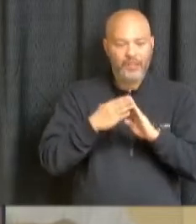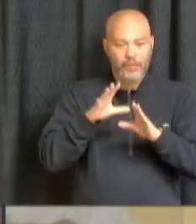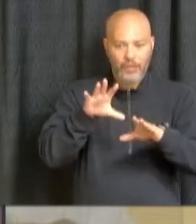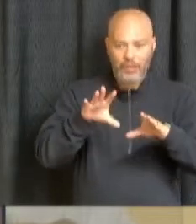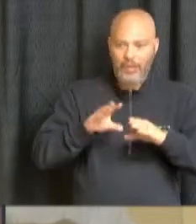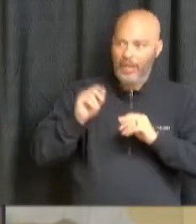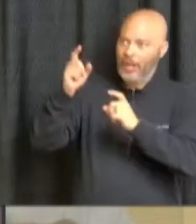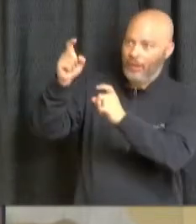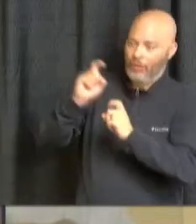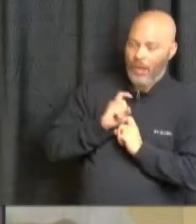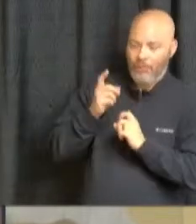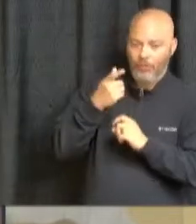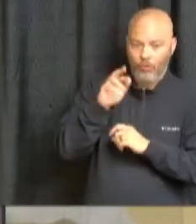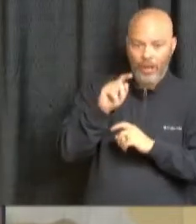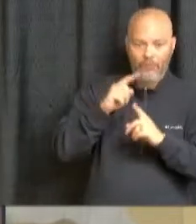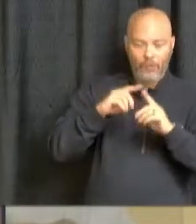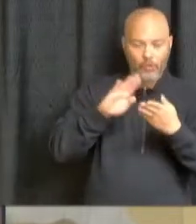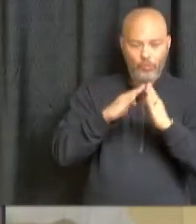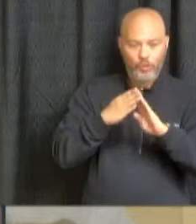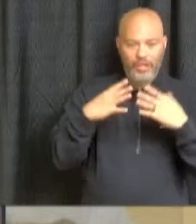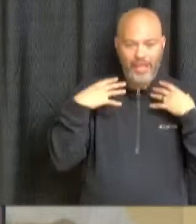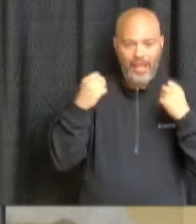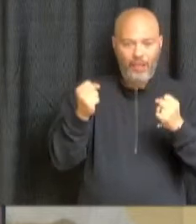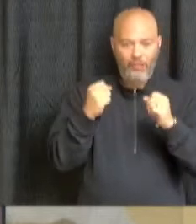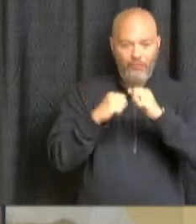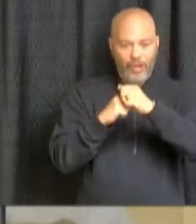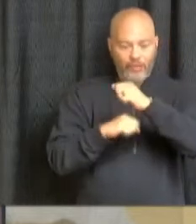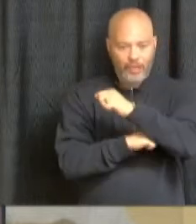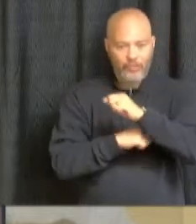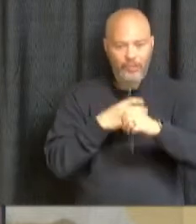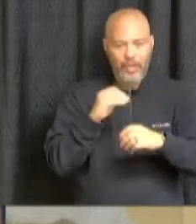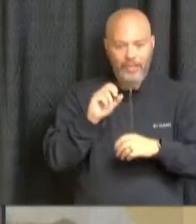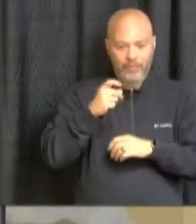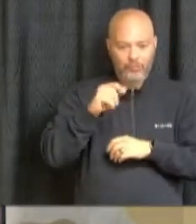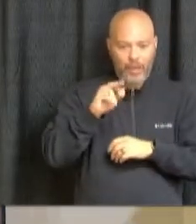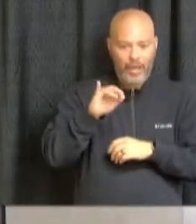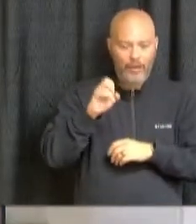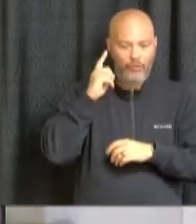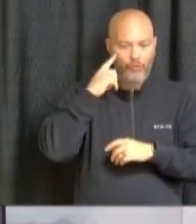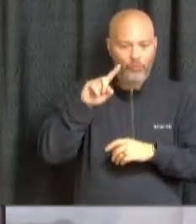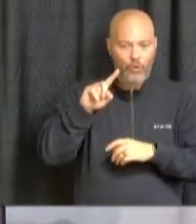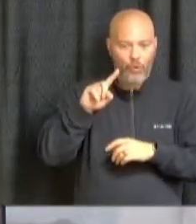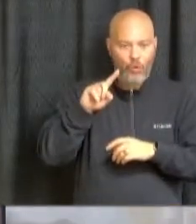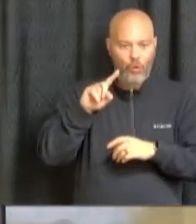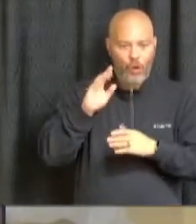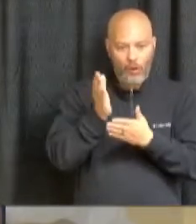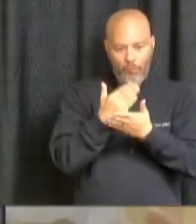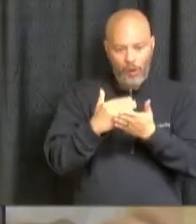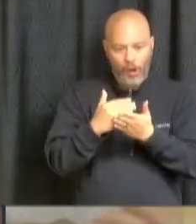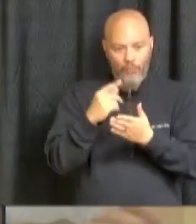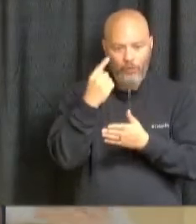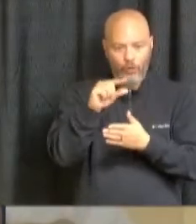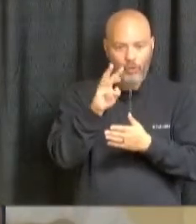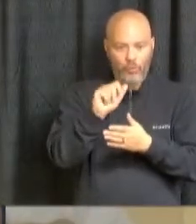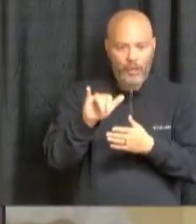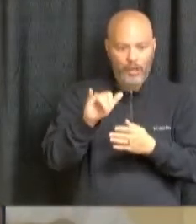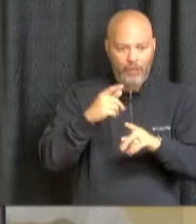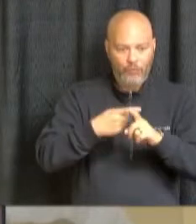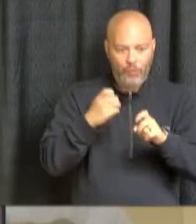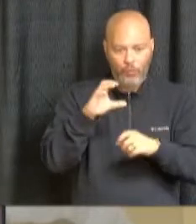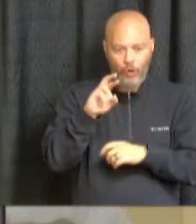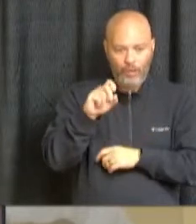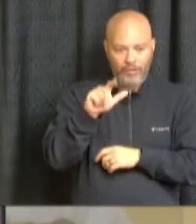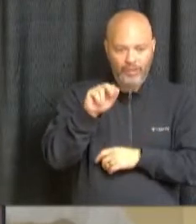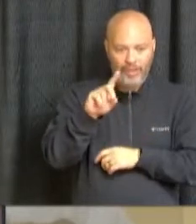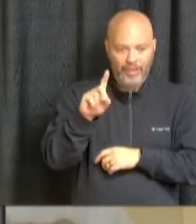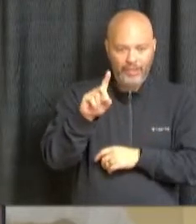a grant from the Community Health Foundation and Aspire for the construction of a section of a greenway off of Crossland Avenue